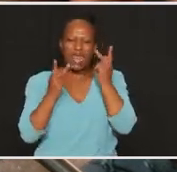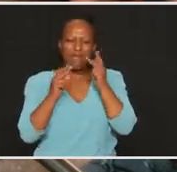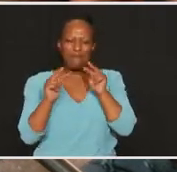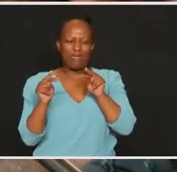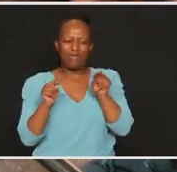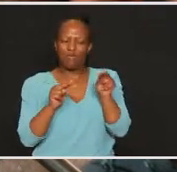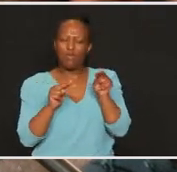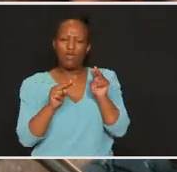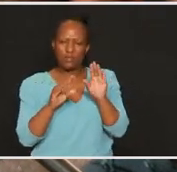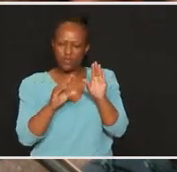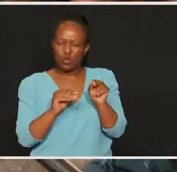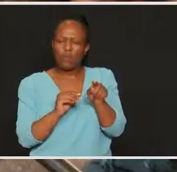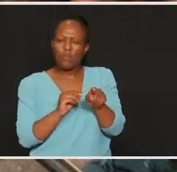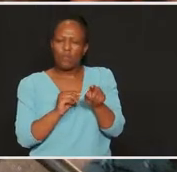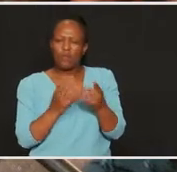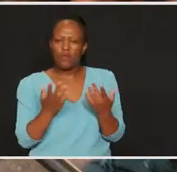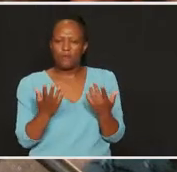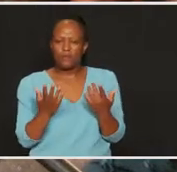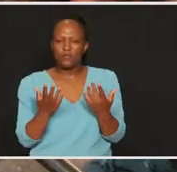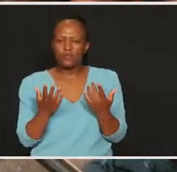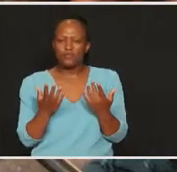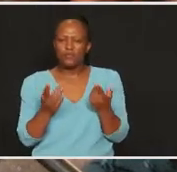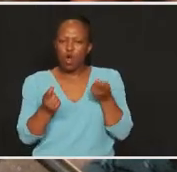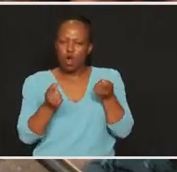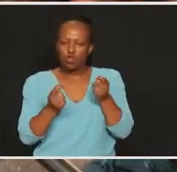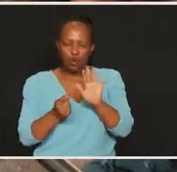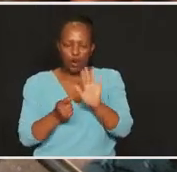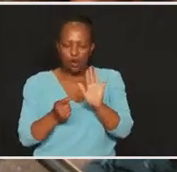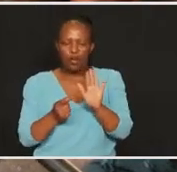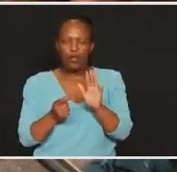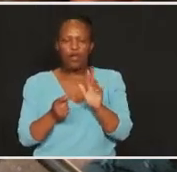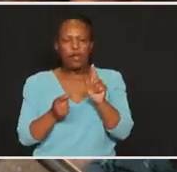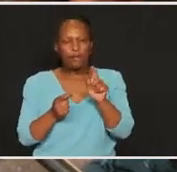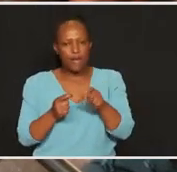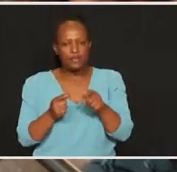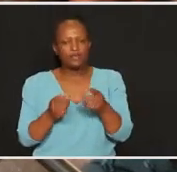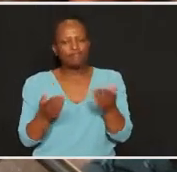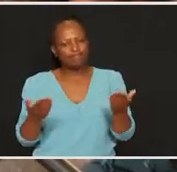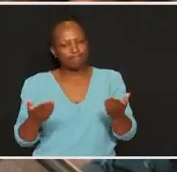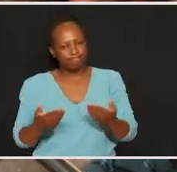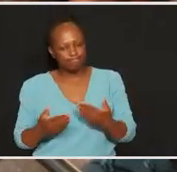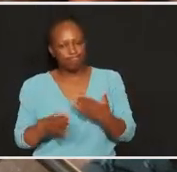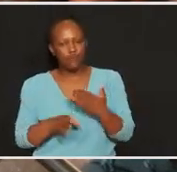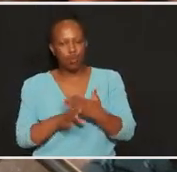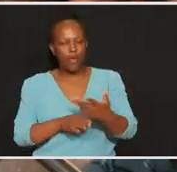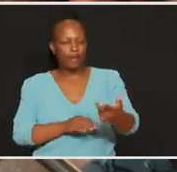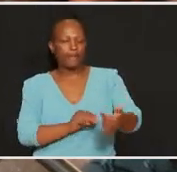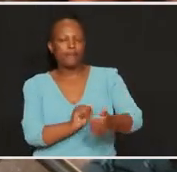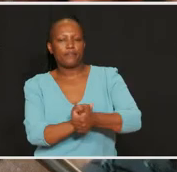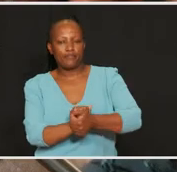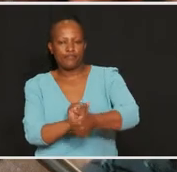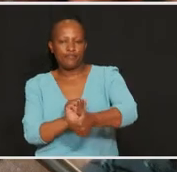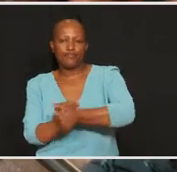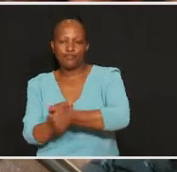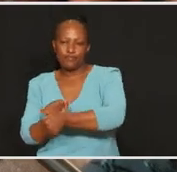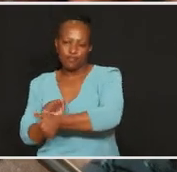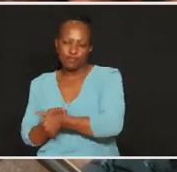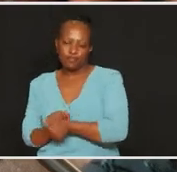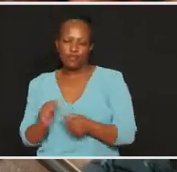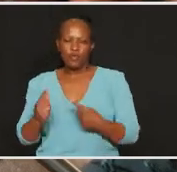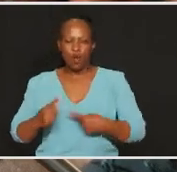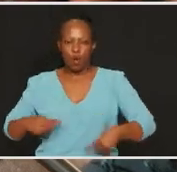and control and instead Embrace collaboration since it will take all of us pulling together